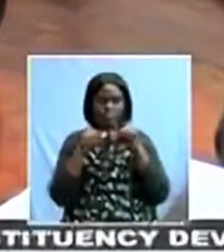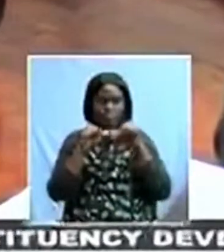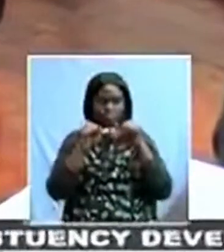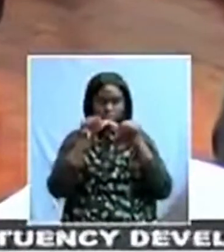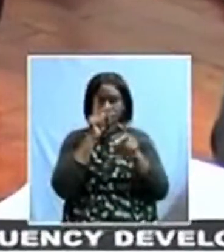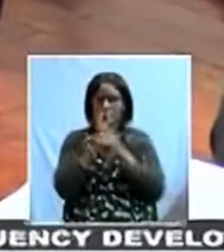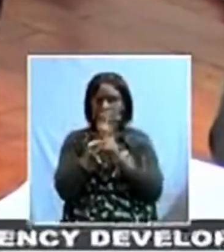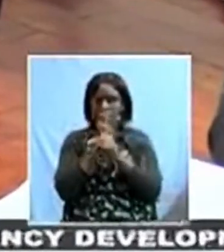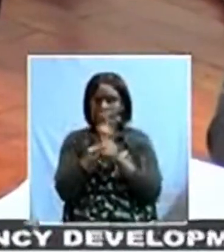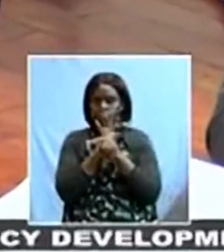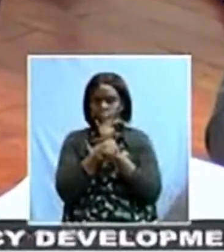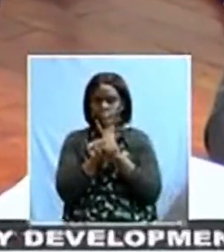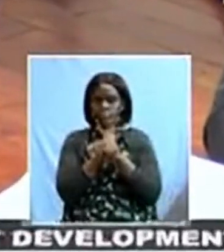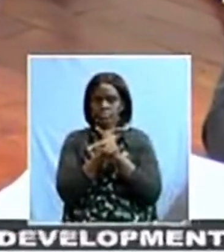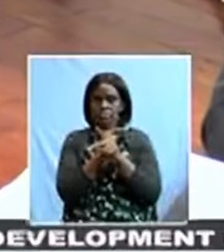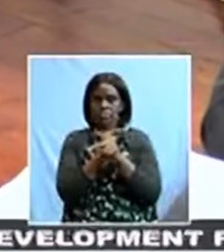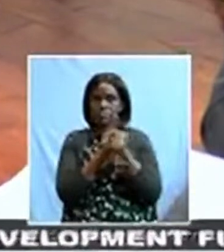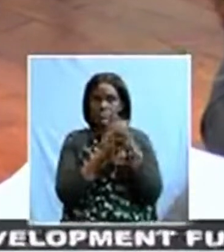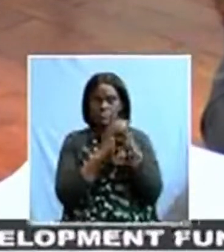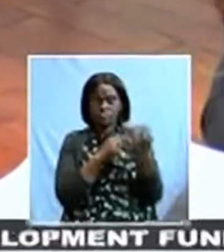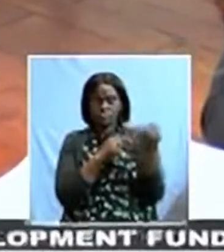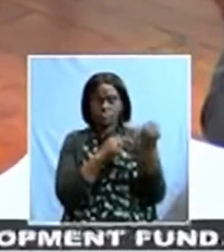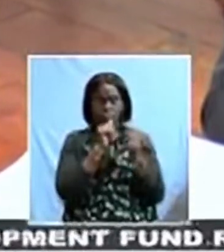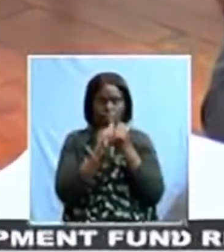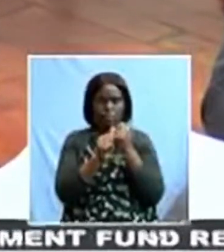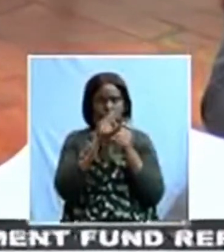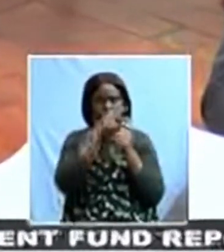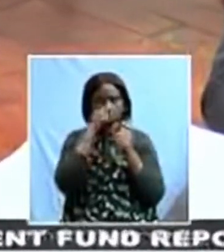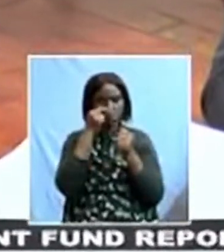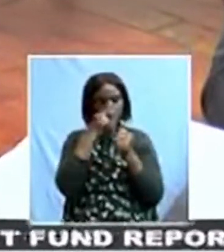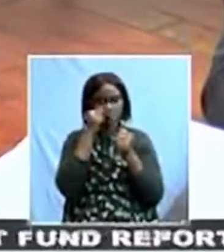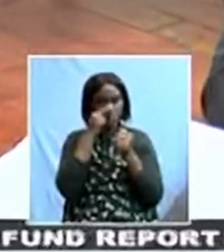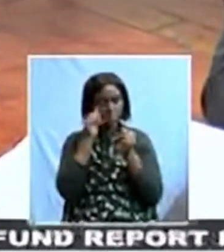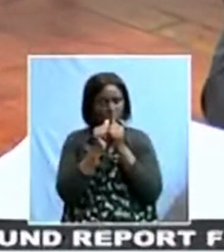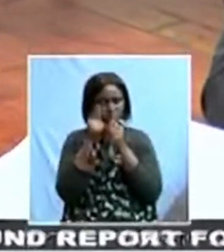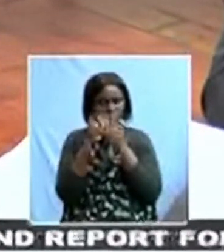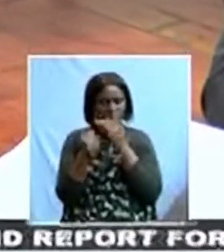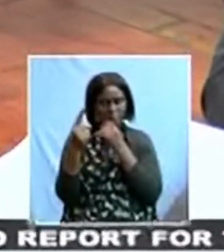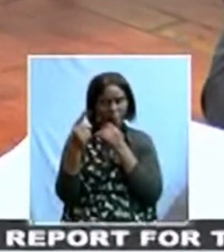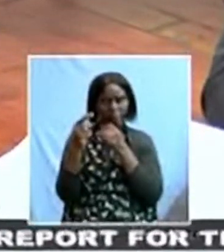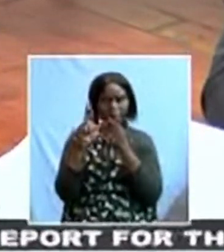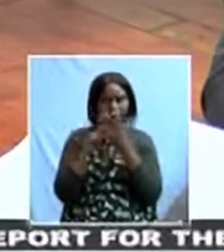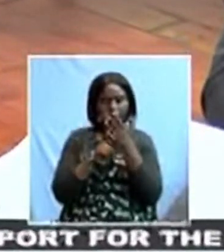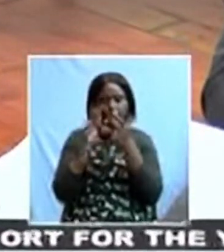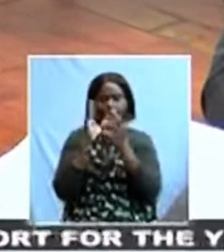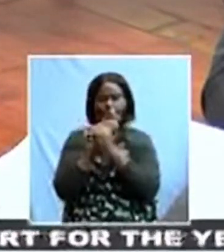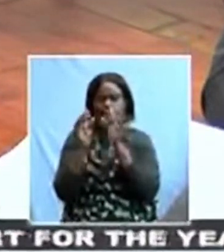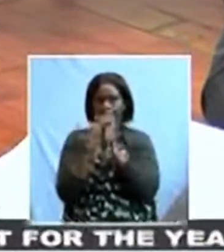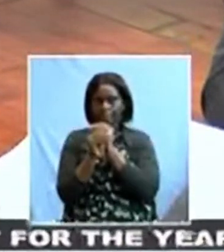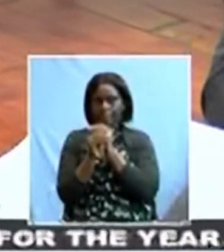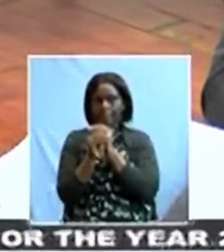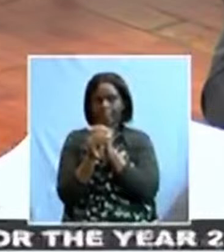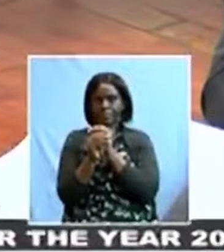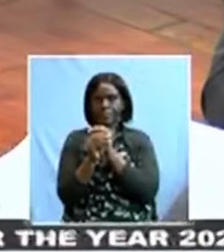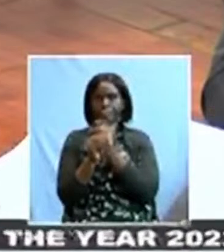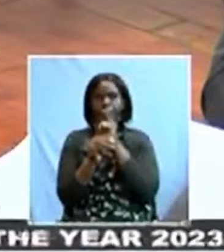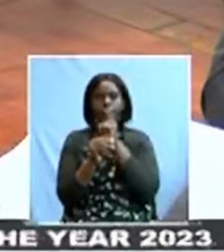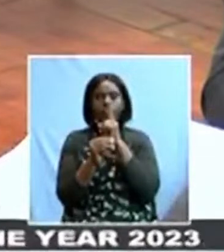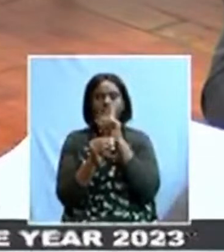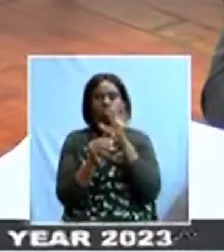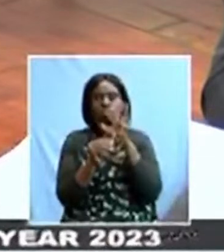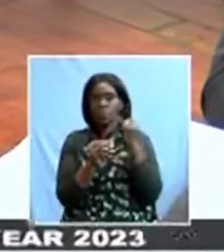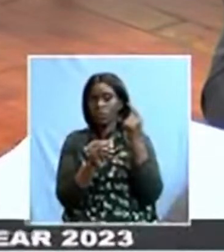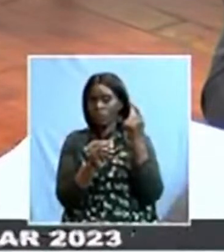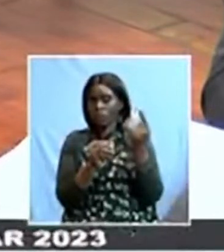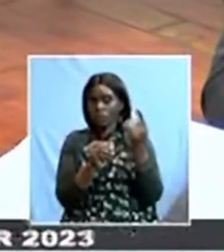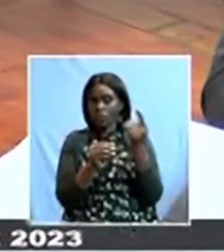maintain the items that were stolen and the ones that were reported missing truly are